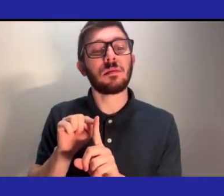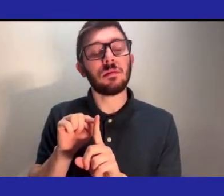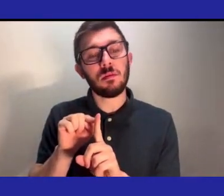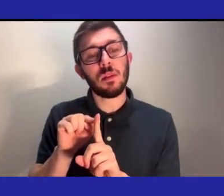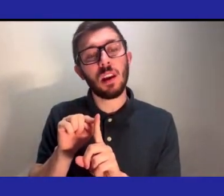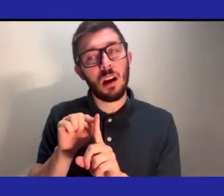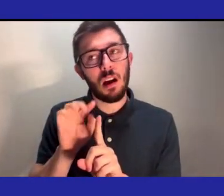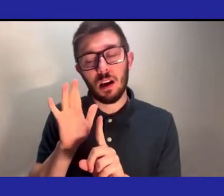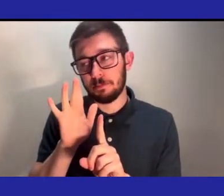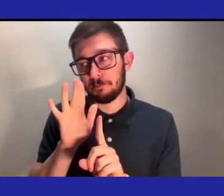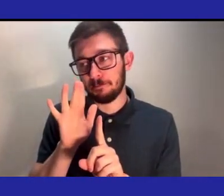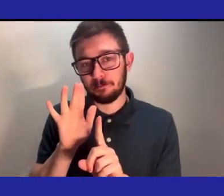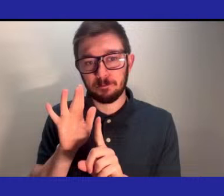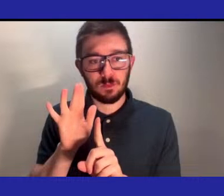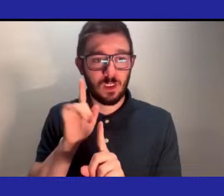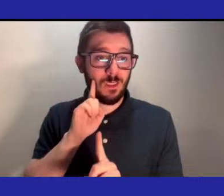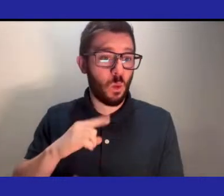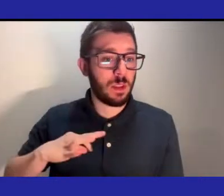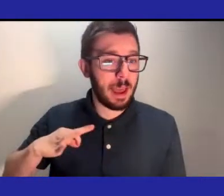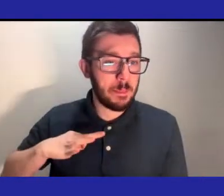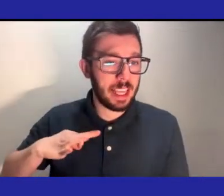the application to